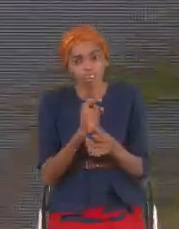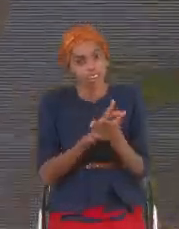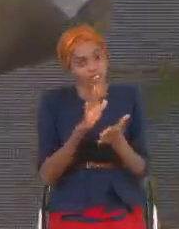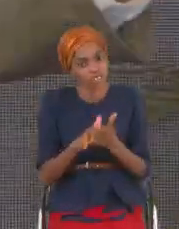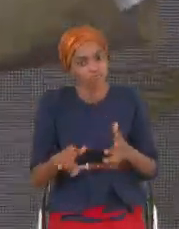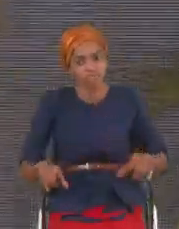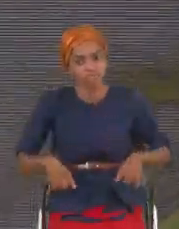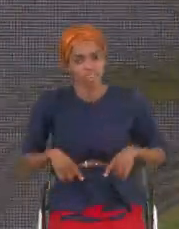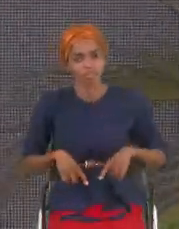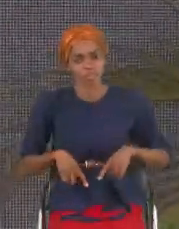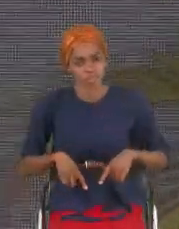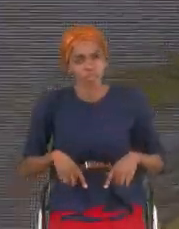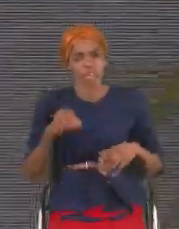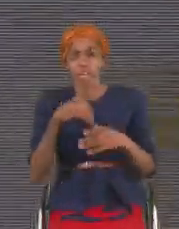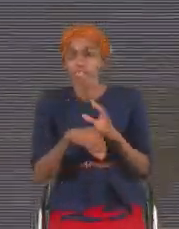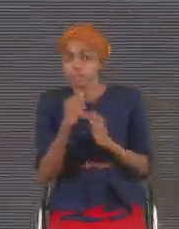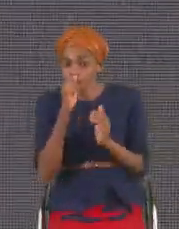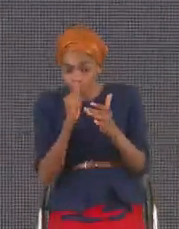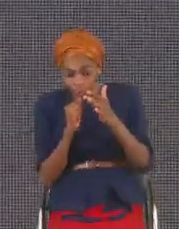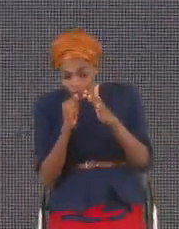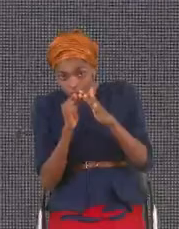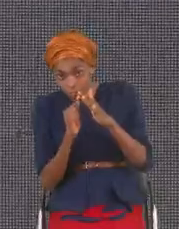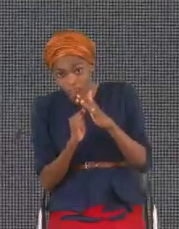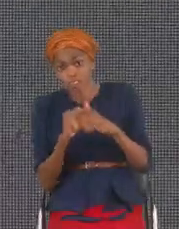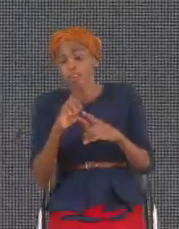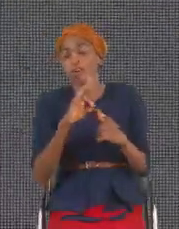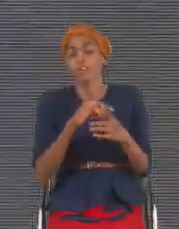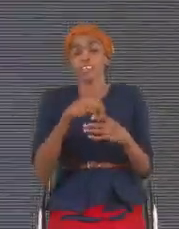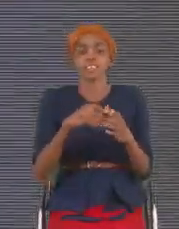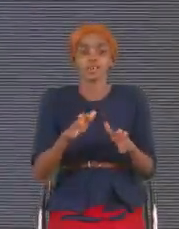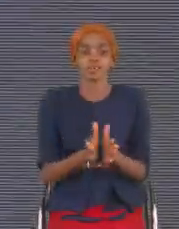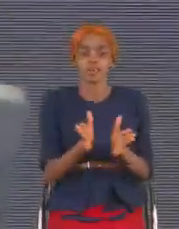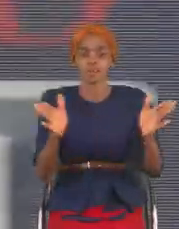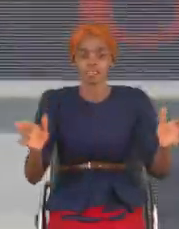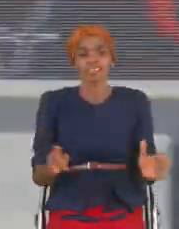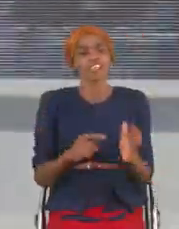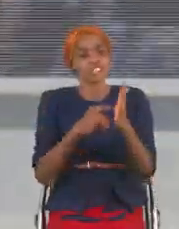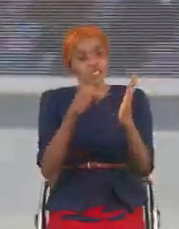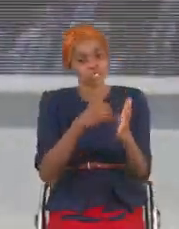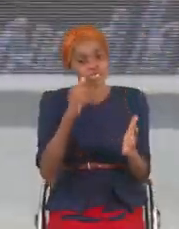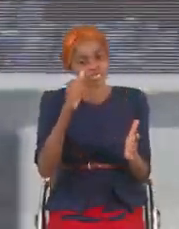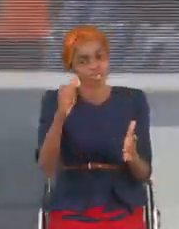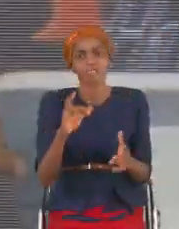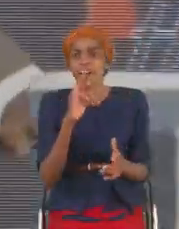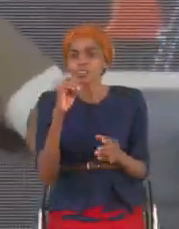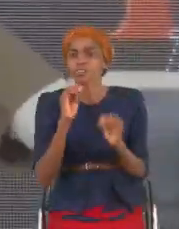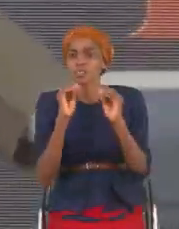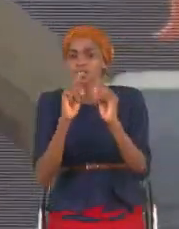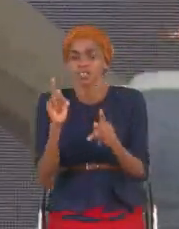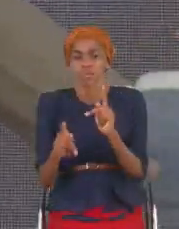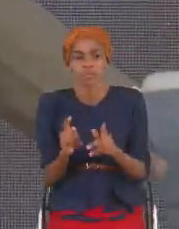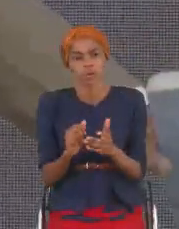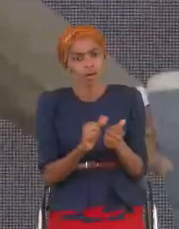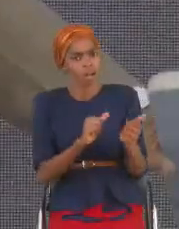life in the private, in the public? Manifest it yourself. Are you teaching people to abstain from